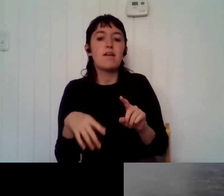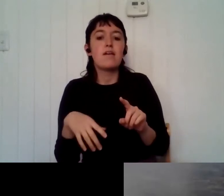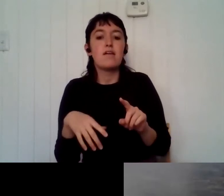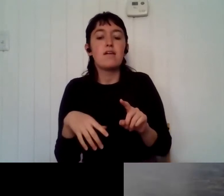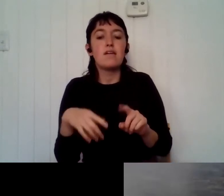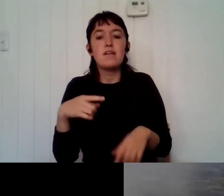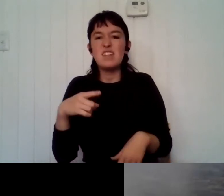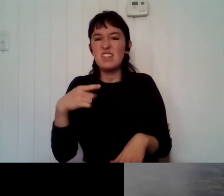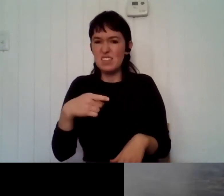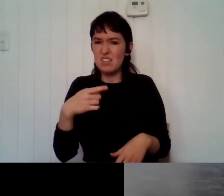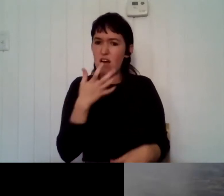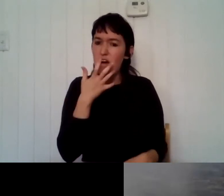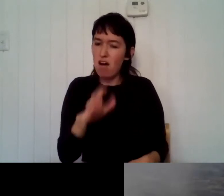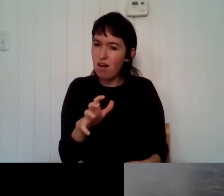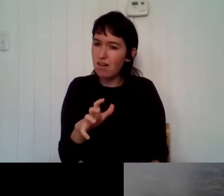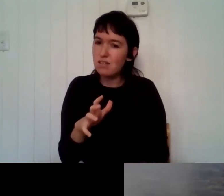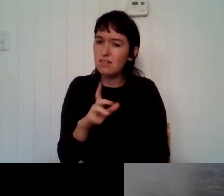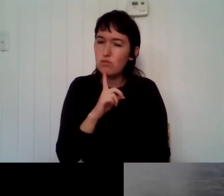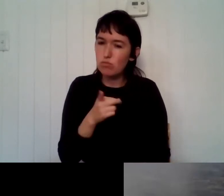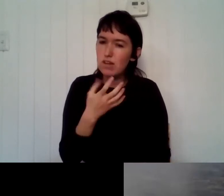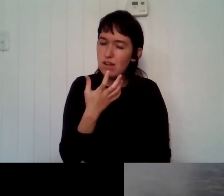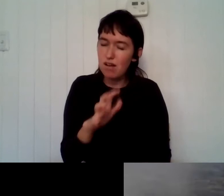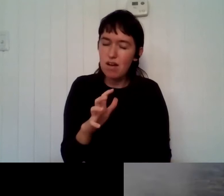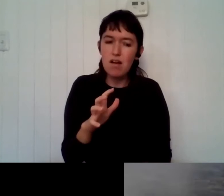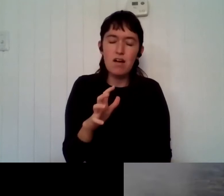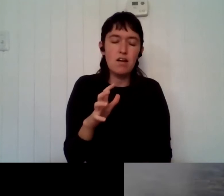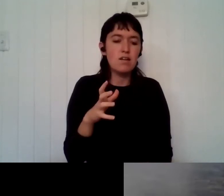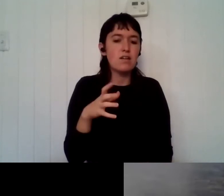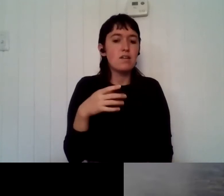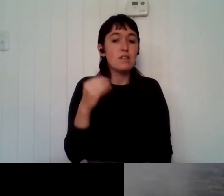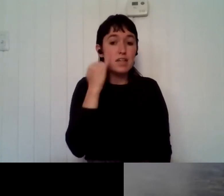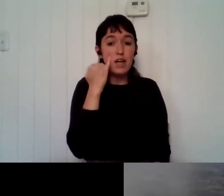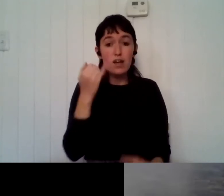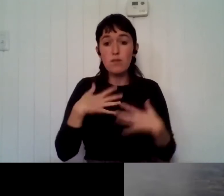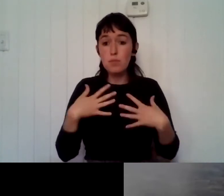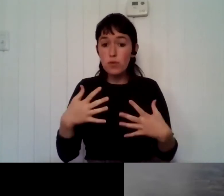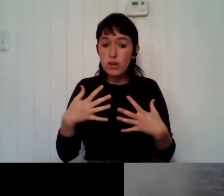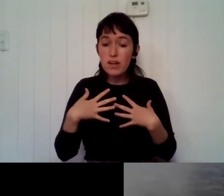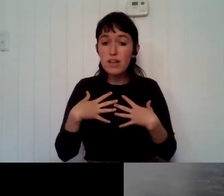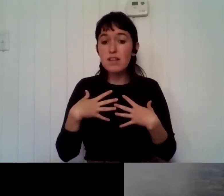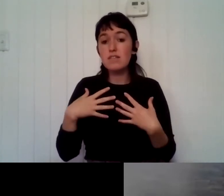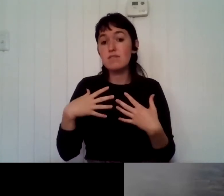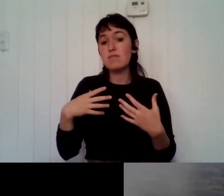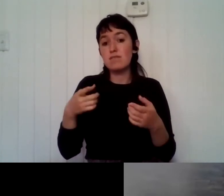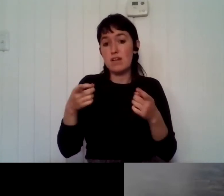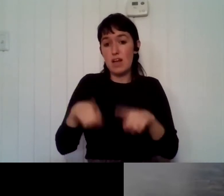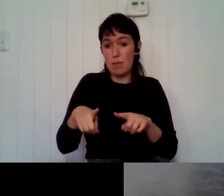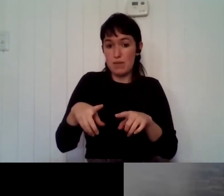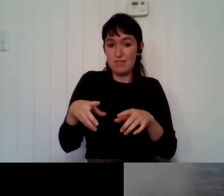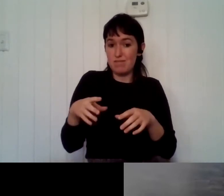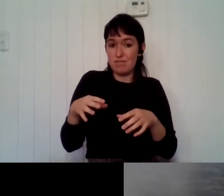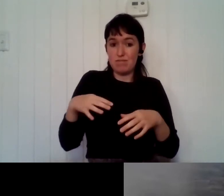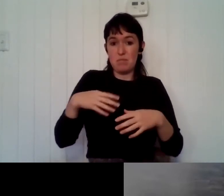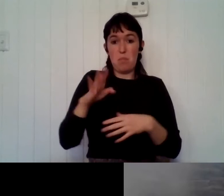hot. Oh. So it's like, it's so hot that if you breathe it in, it basically would boil you from the inside, which